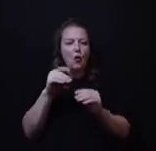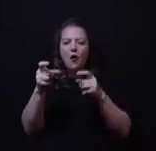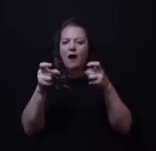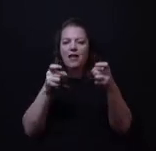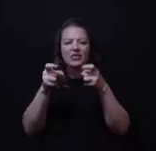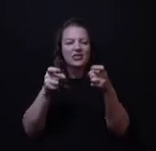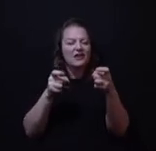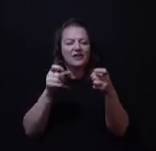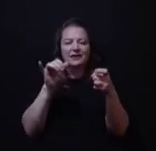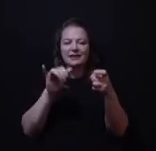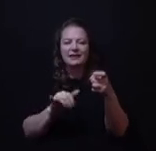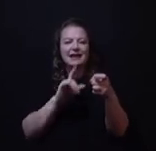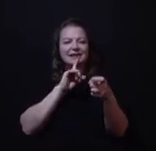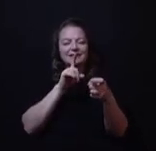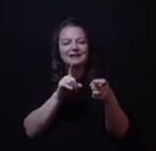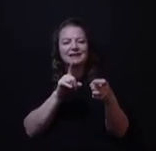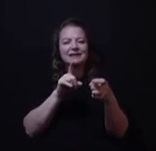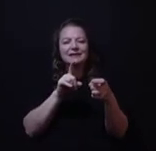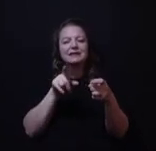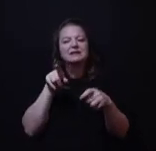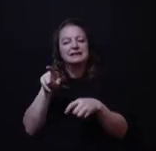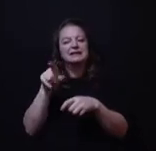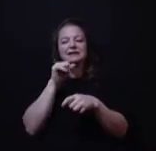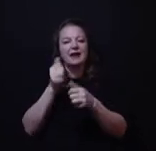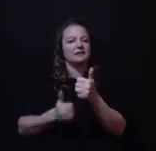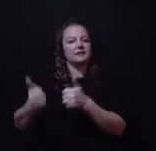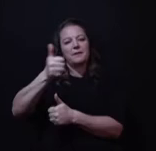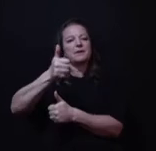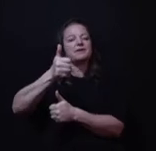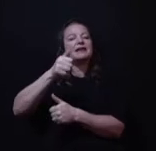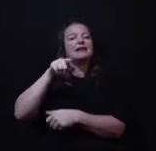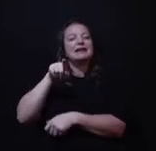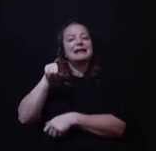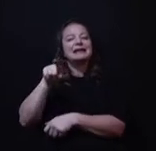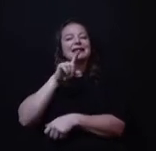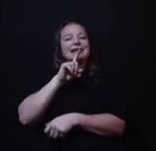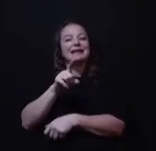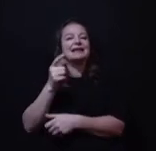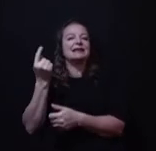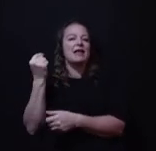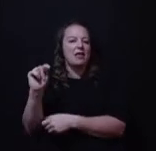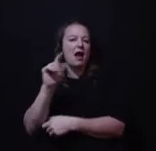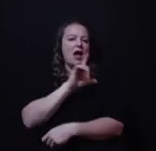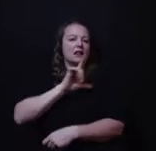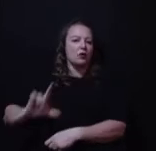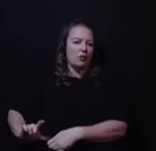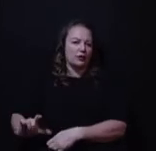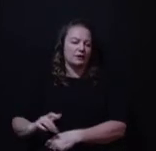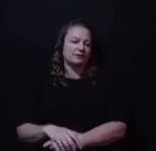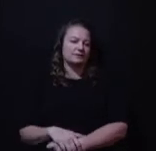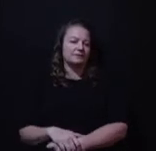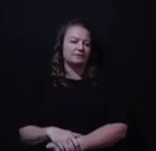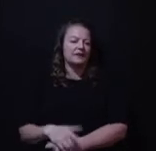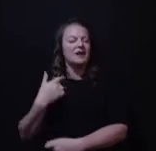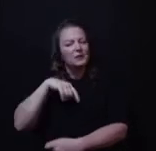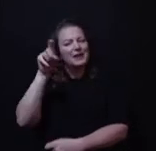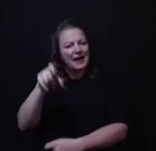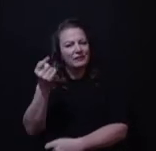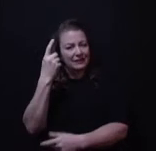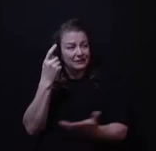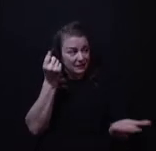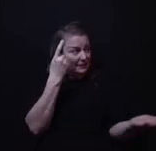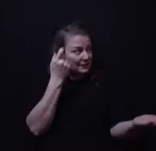that exists that he's not on top of. He is the Lord. We got to get that. Y'all get